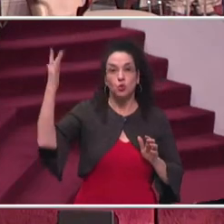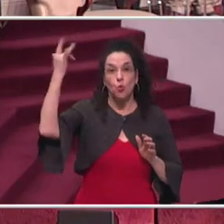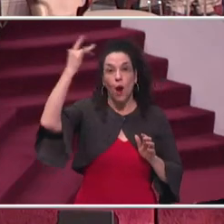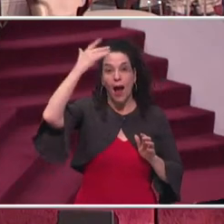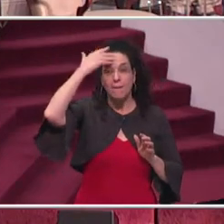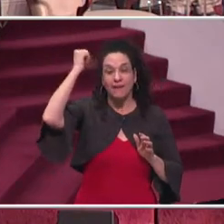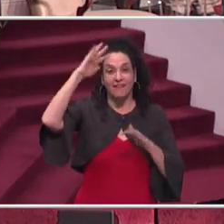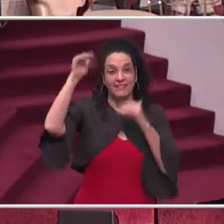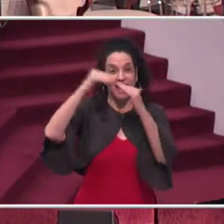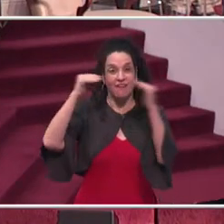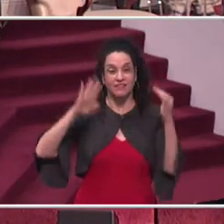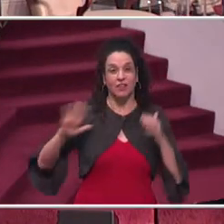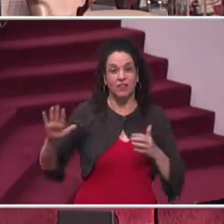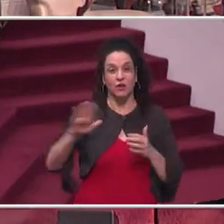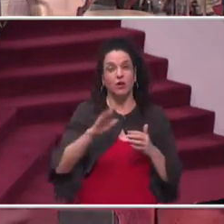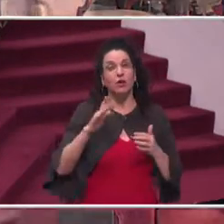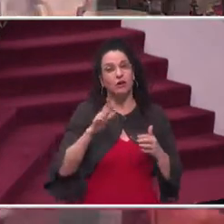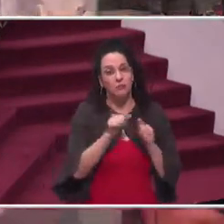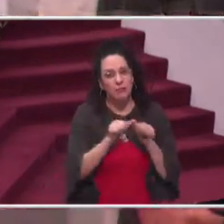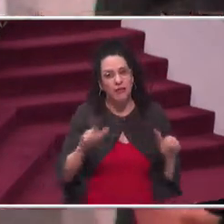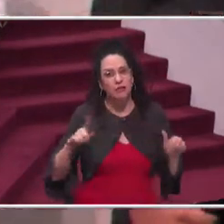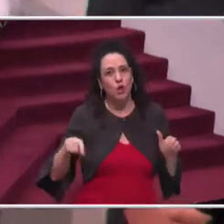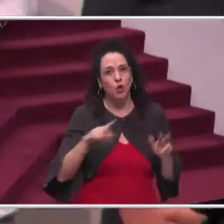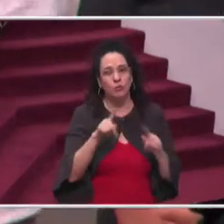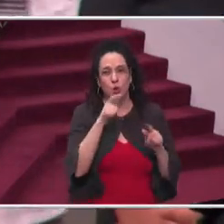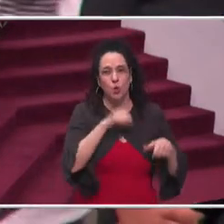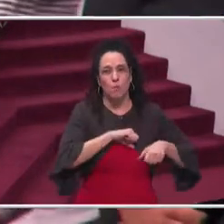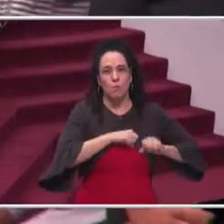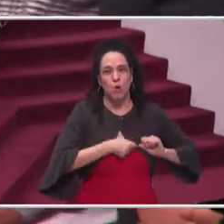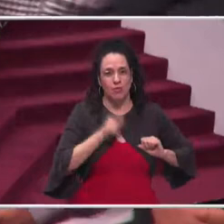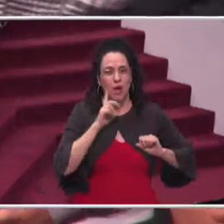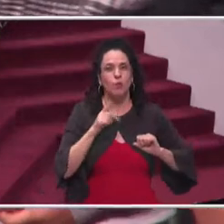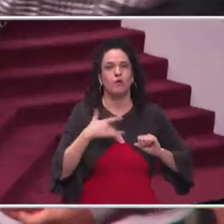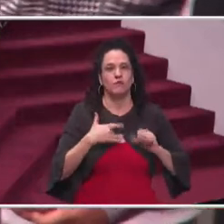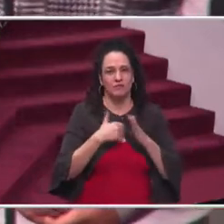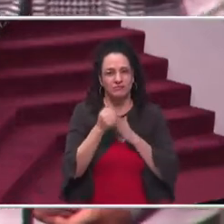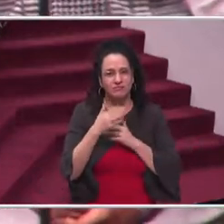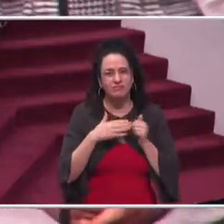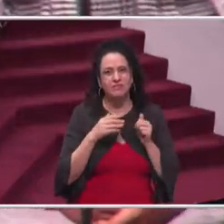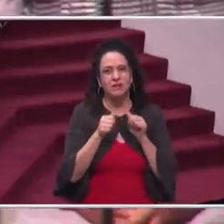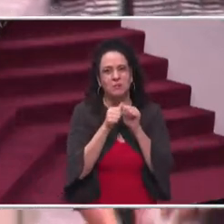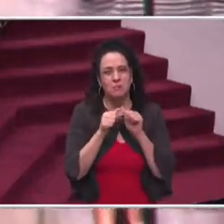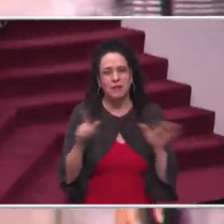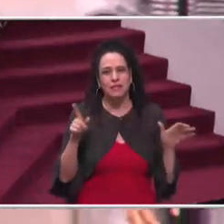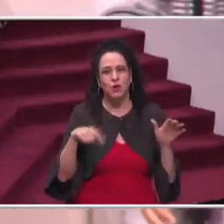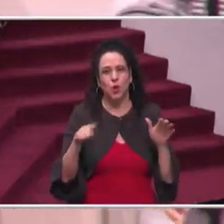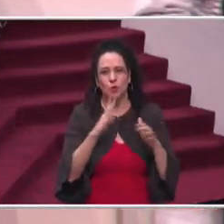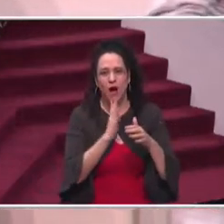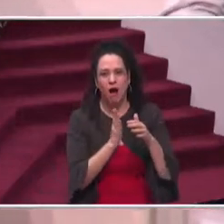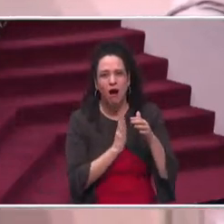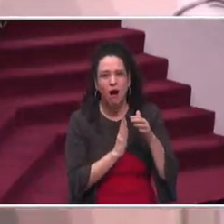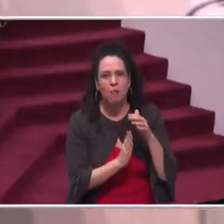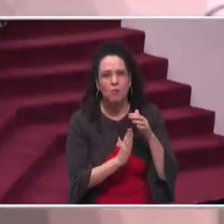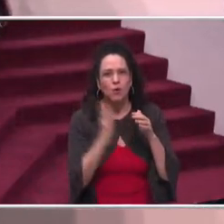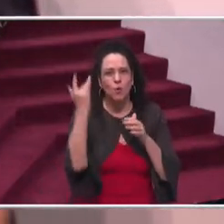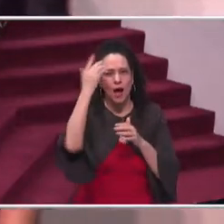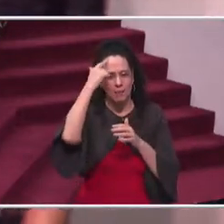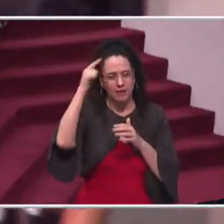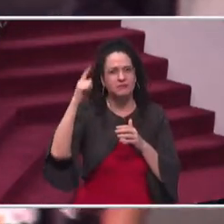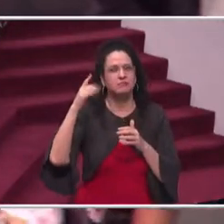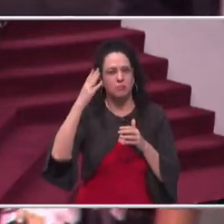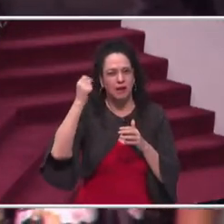Blessed are those who mourn, for they shall be comforted. Blessed are the meek, for they shall inherit the earth.